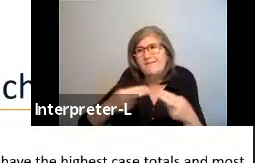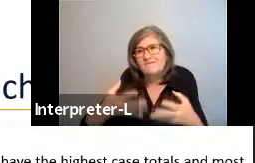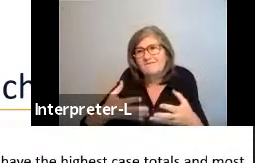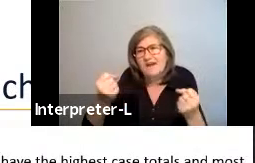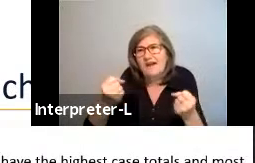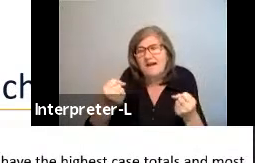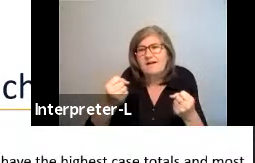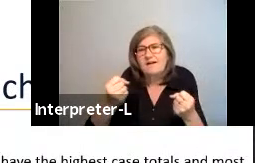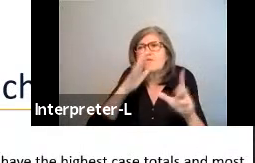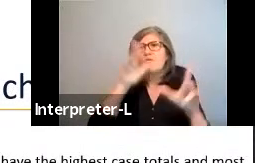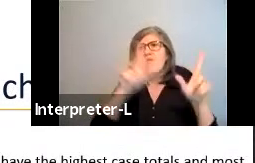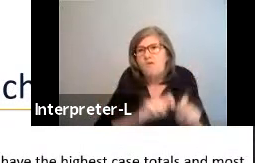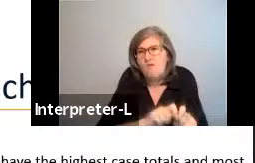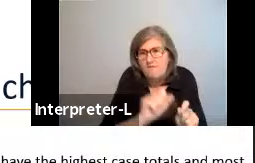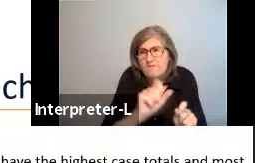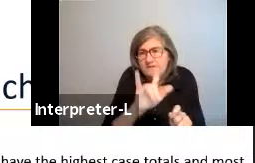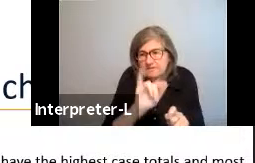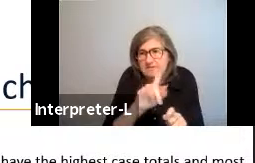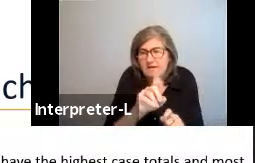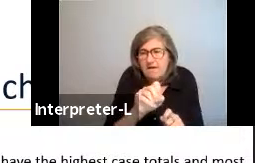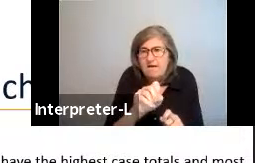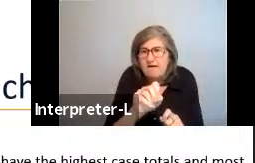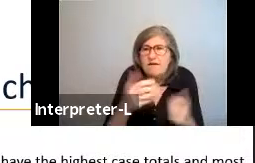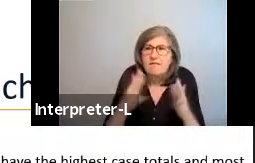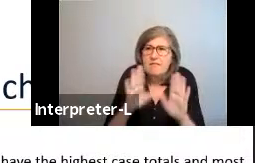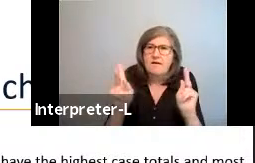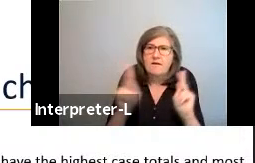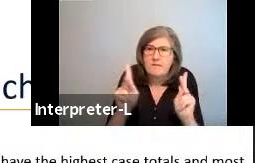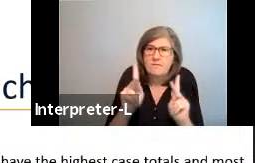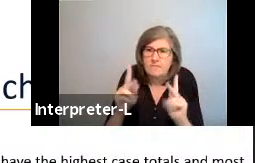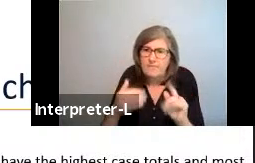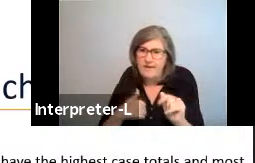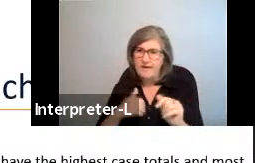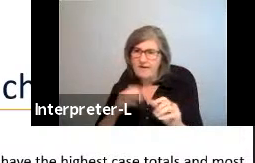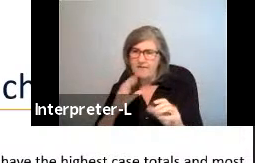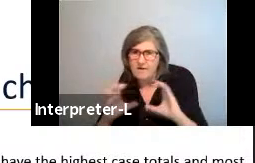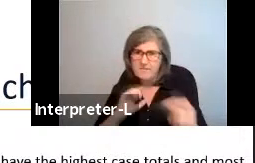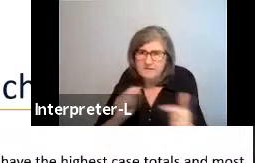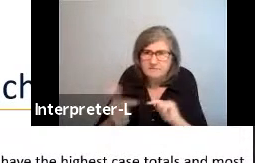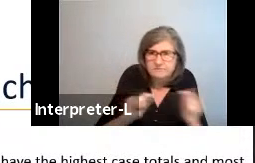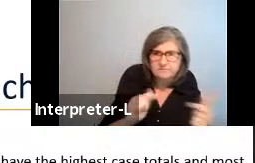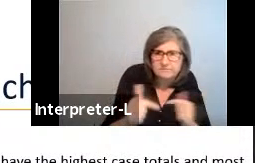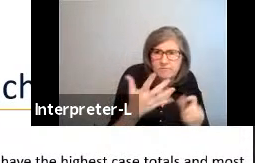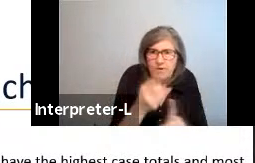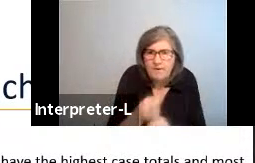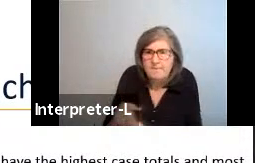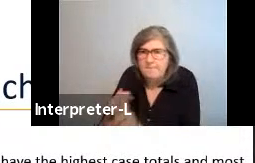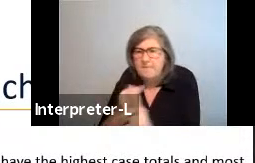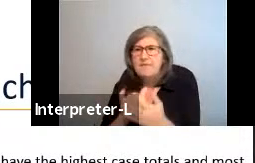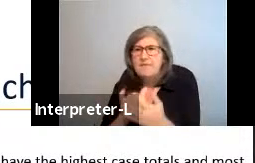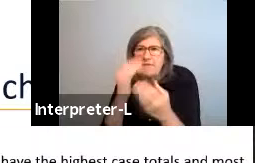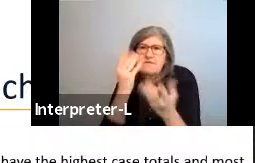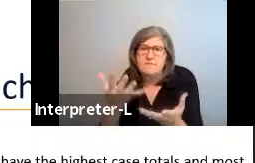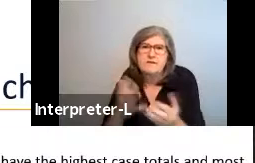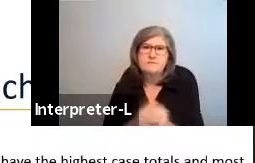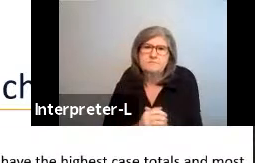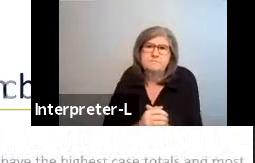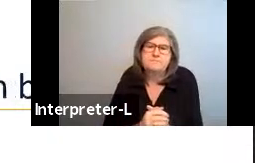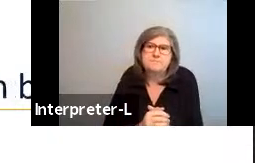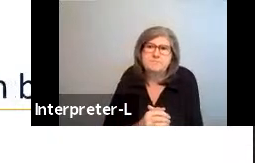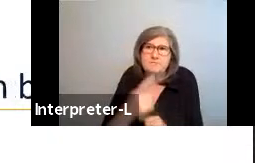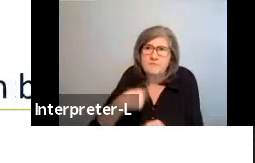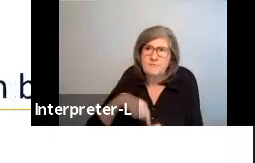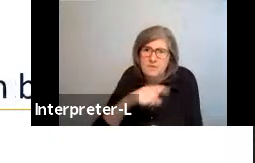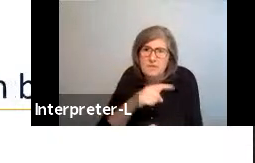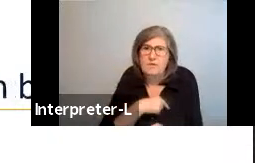the slides down and let folks have a conversation about the implications of this information. But we do